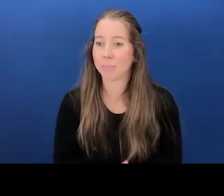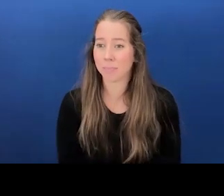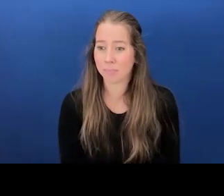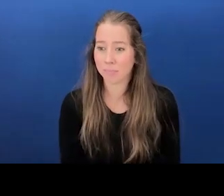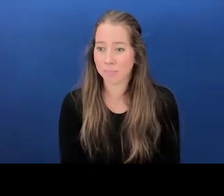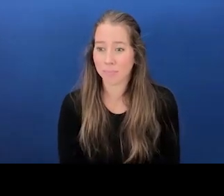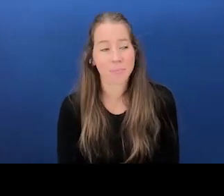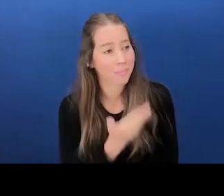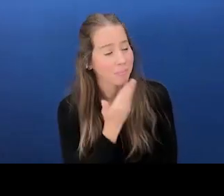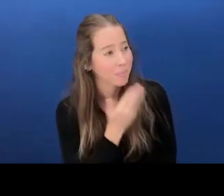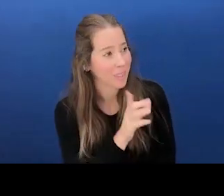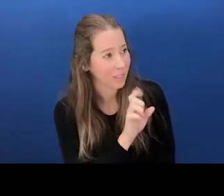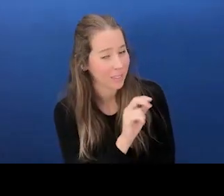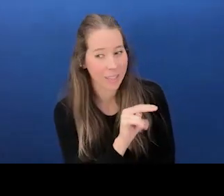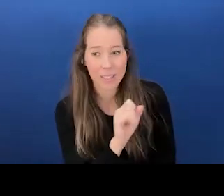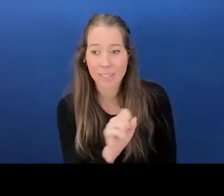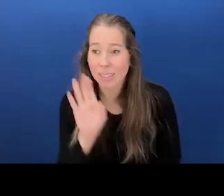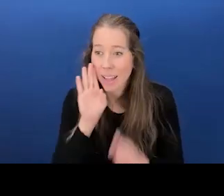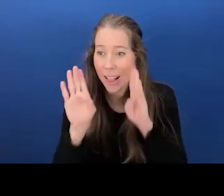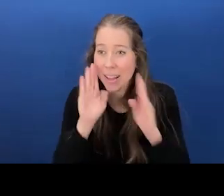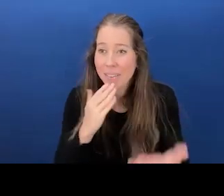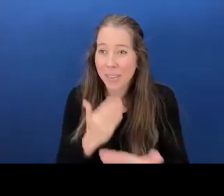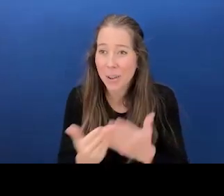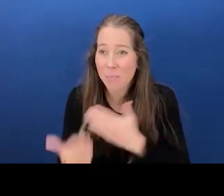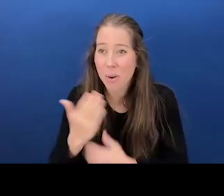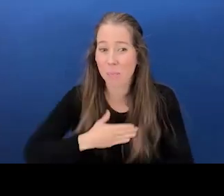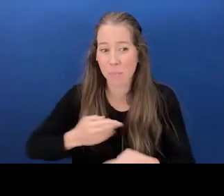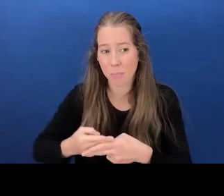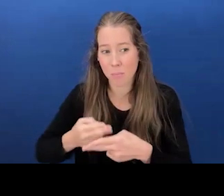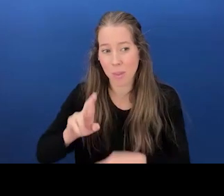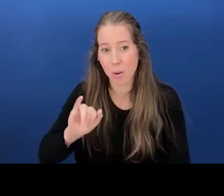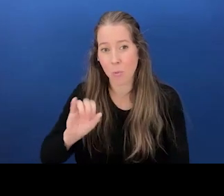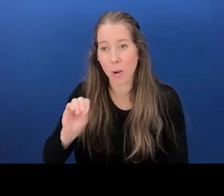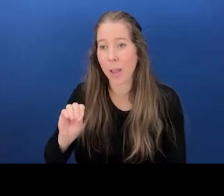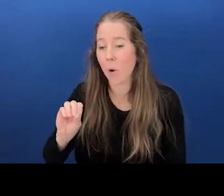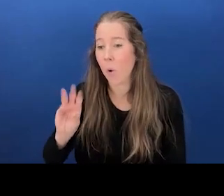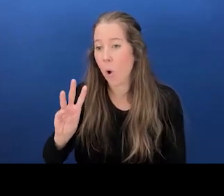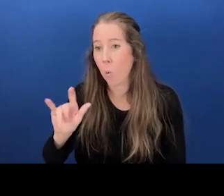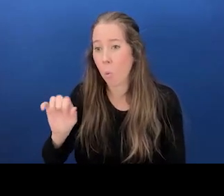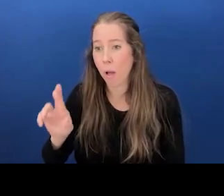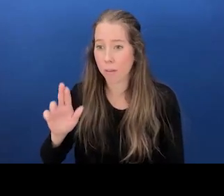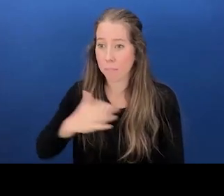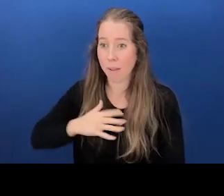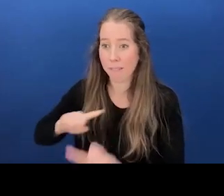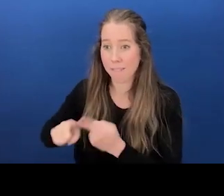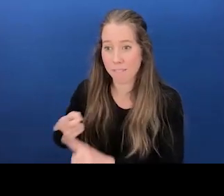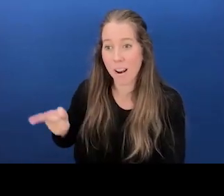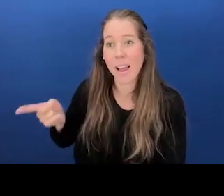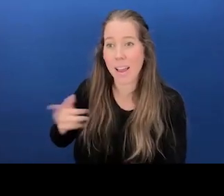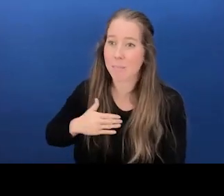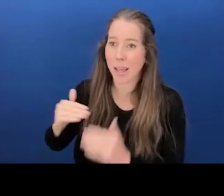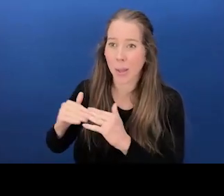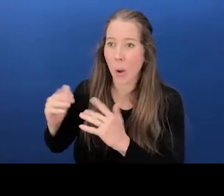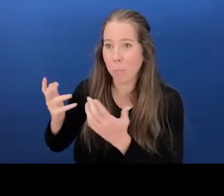Thanks, Dennis. Hello, everyone. Good morning. My name is Rio Waller, and I'm here with my friend and my buddy and my